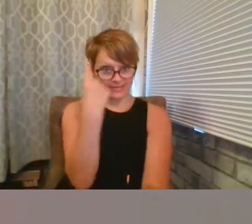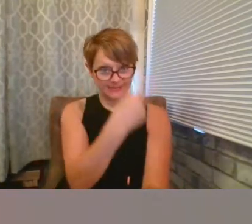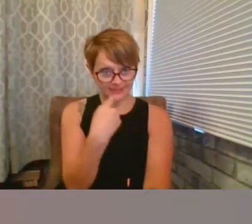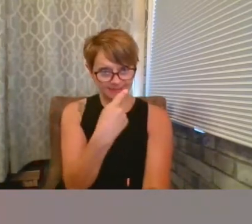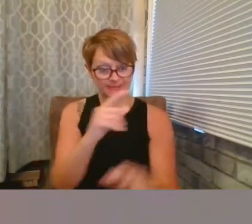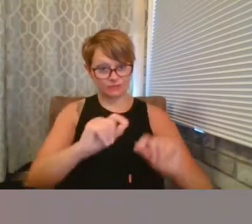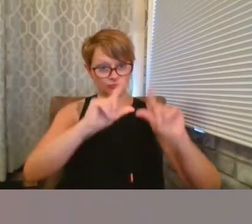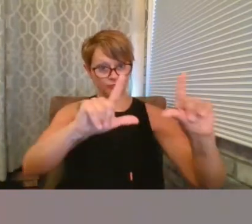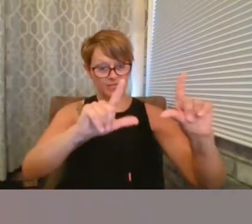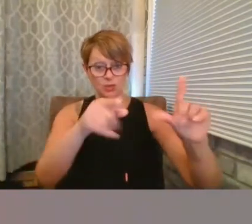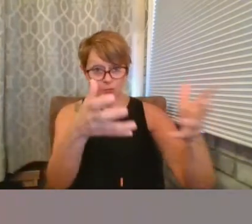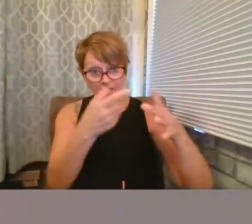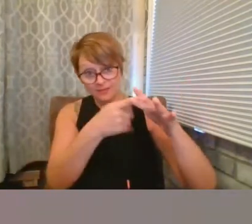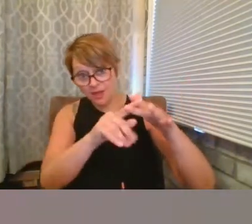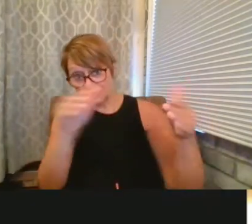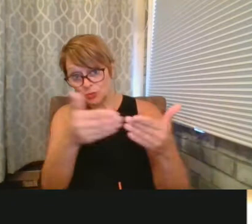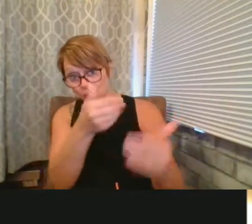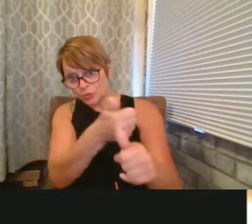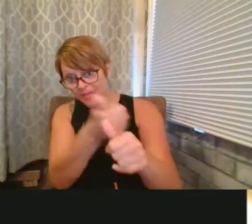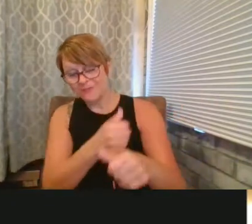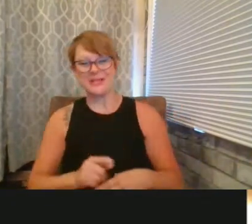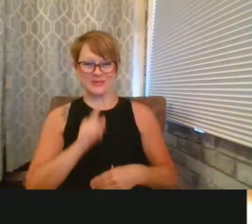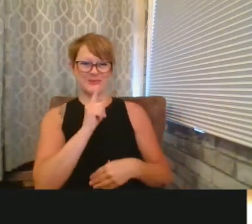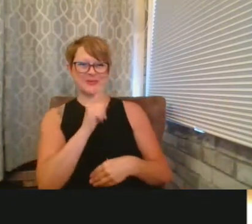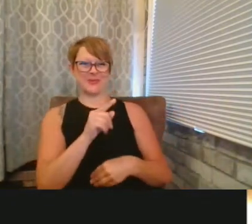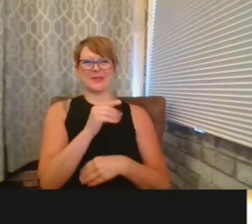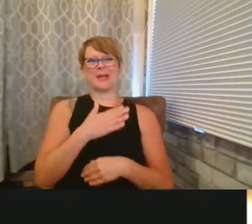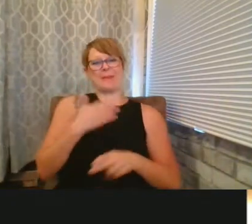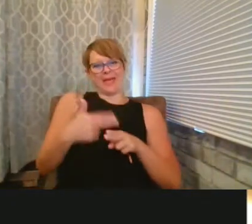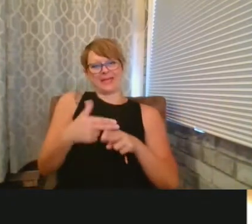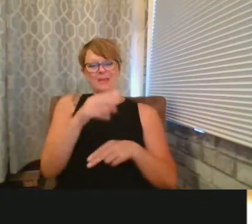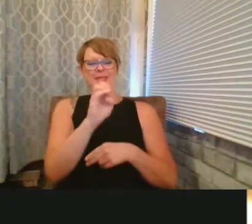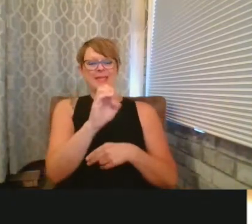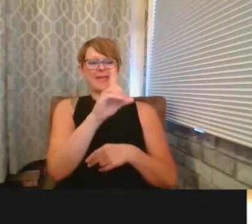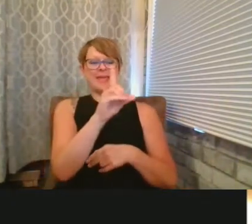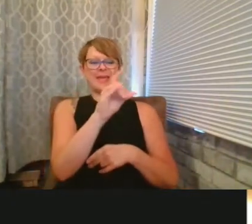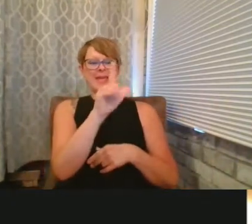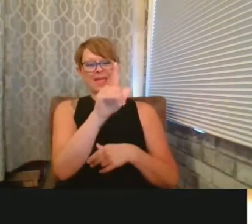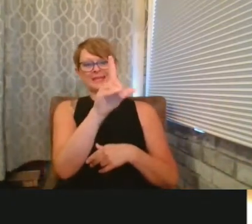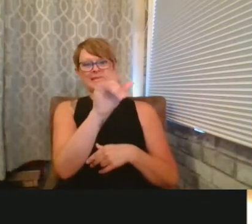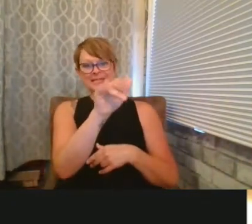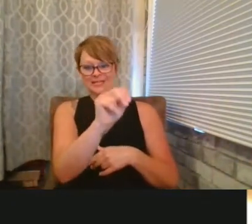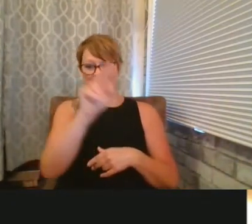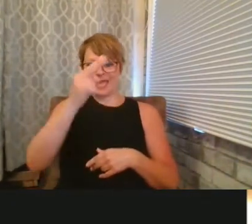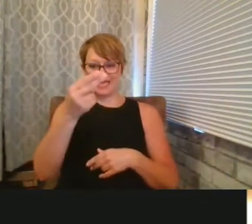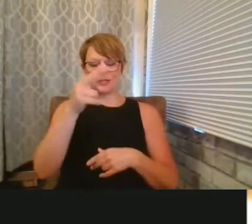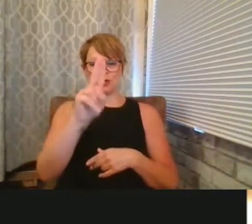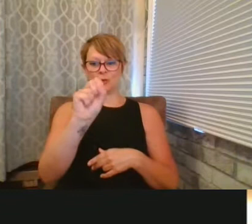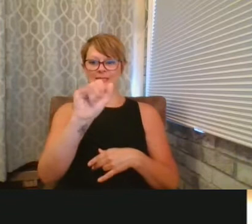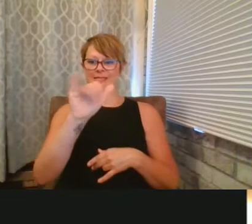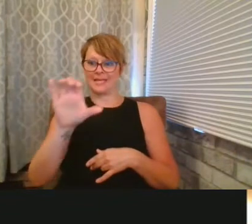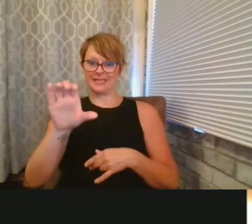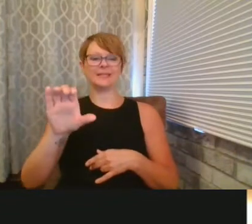you like to start with, Eldin? Sure. My name is Eldin Husic. In English, I guess